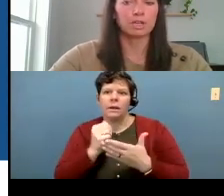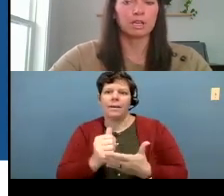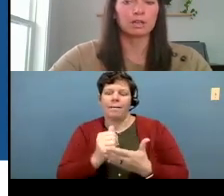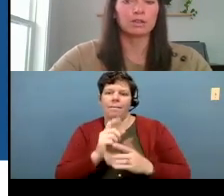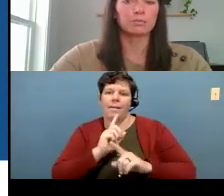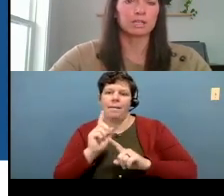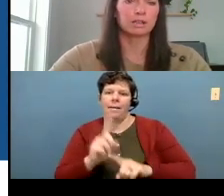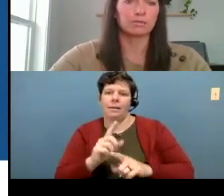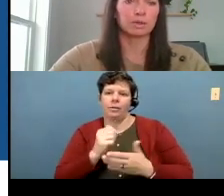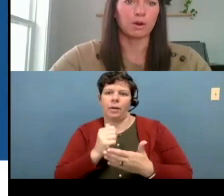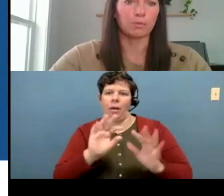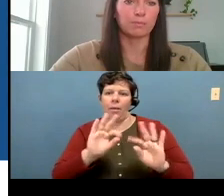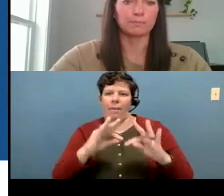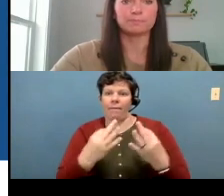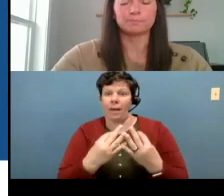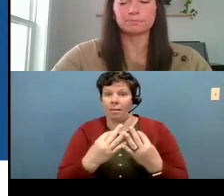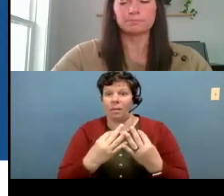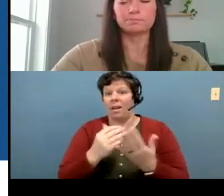and bringing their missing loved one home.